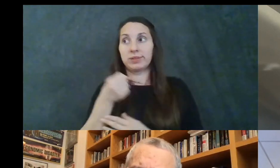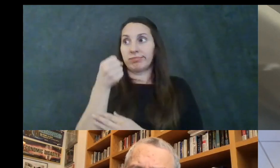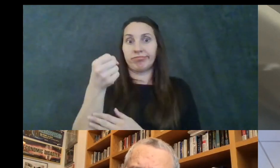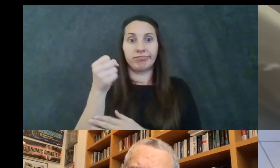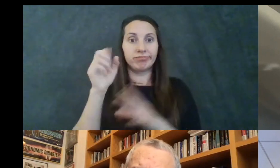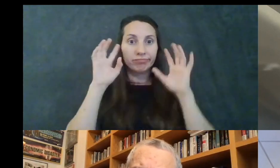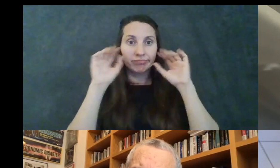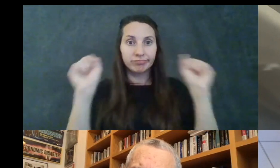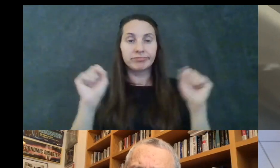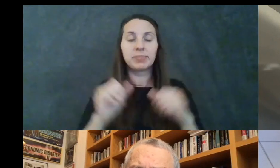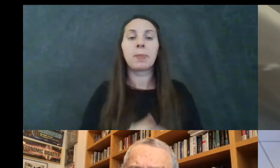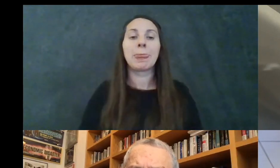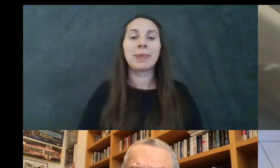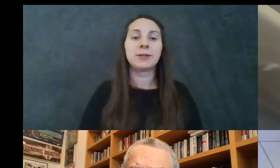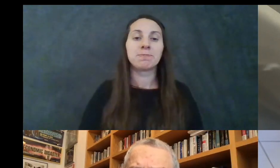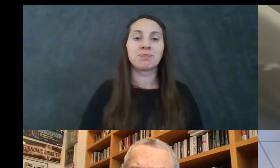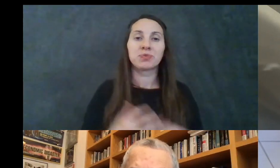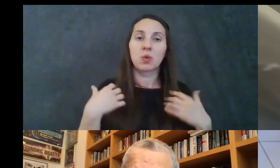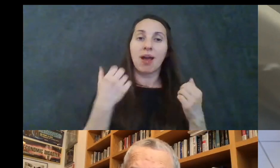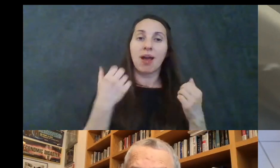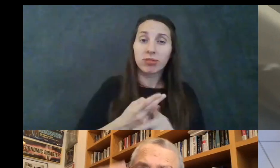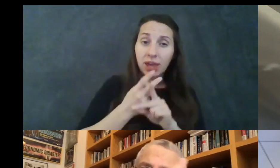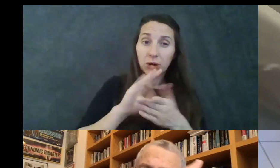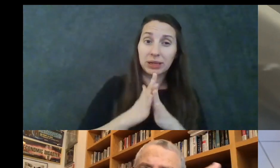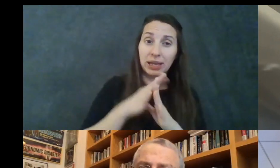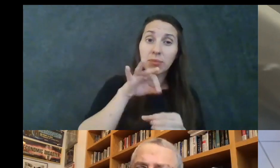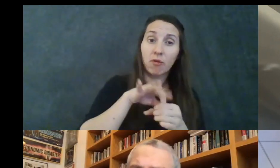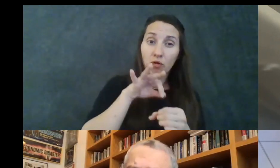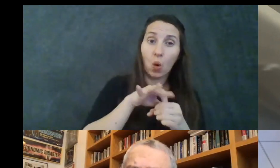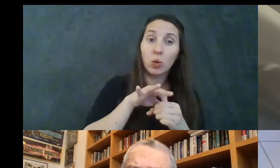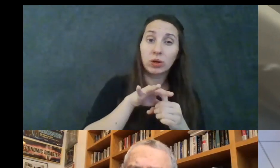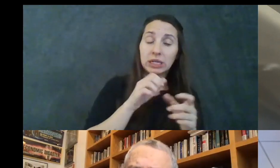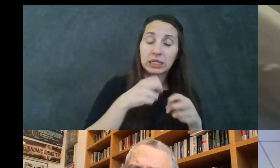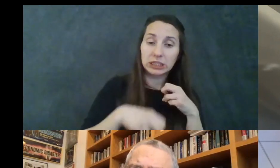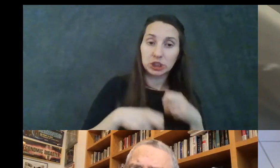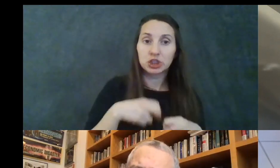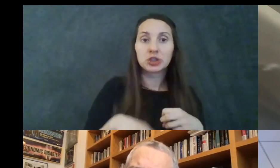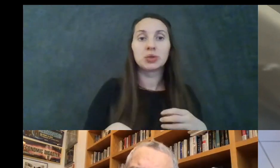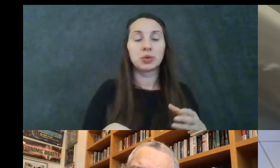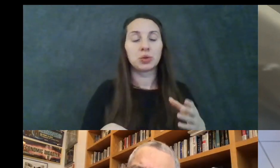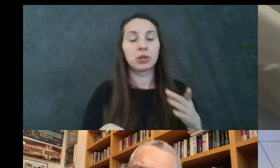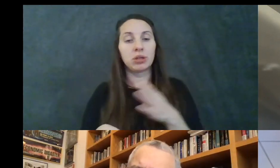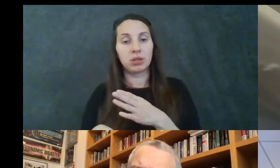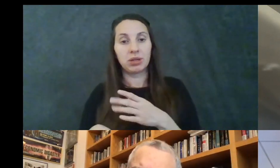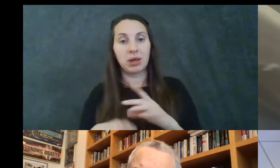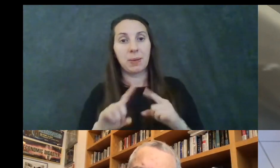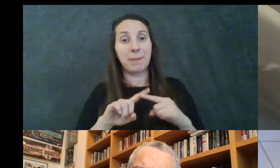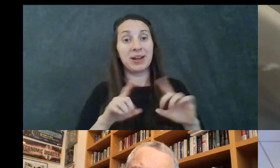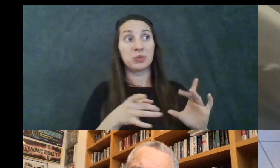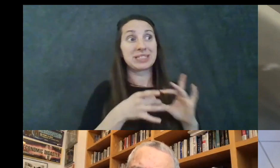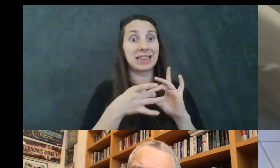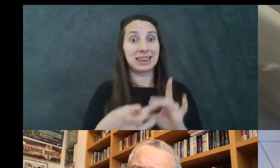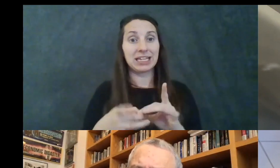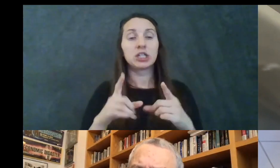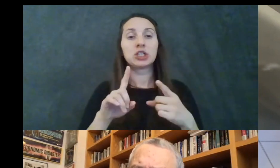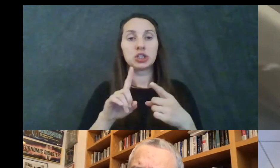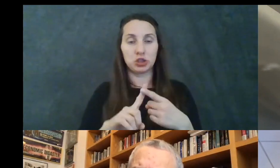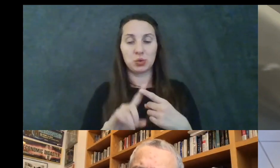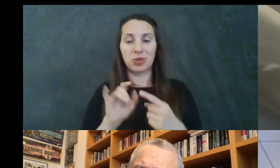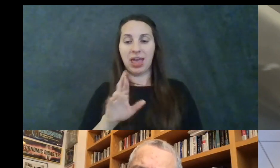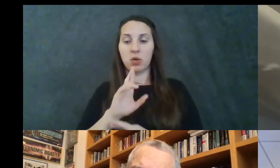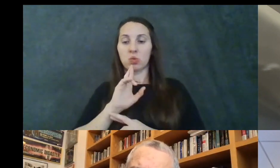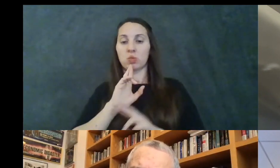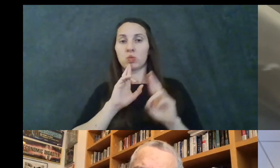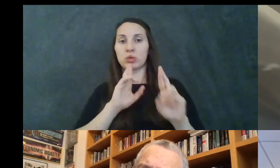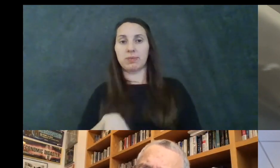voting issue, but it was linked with the changes in the reaction to polarization and